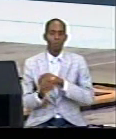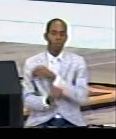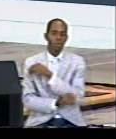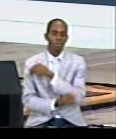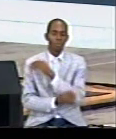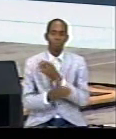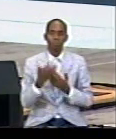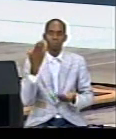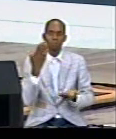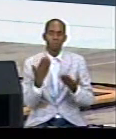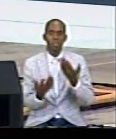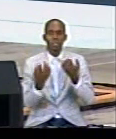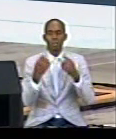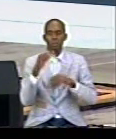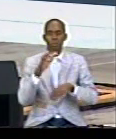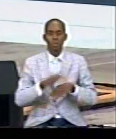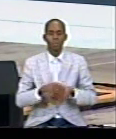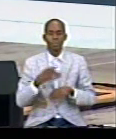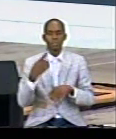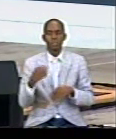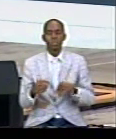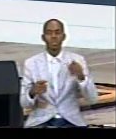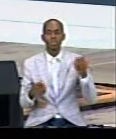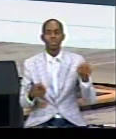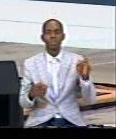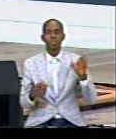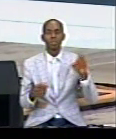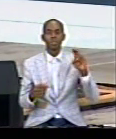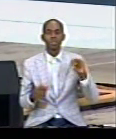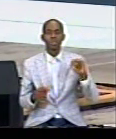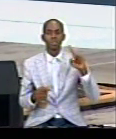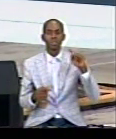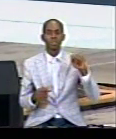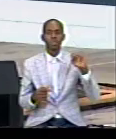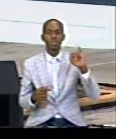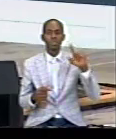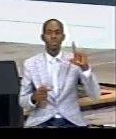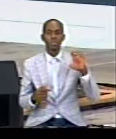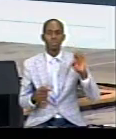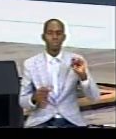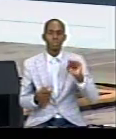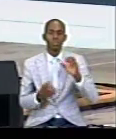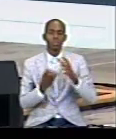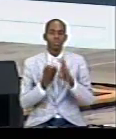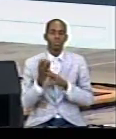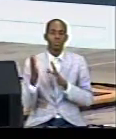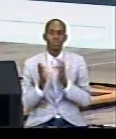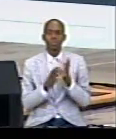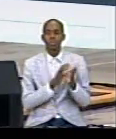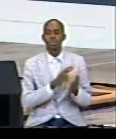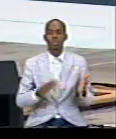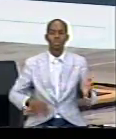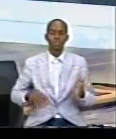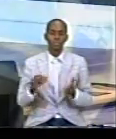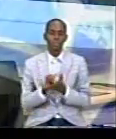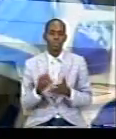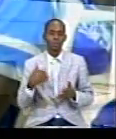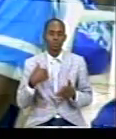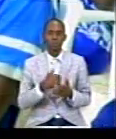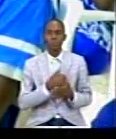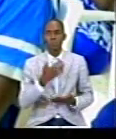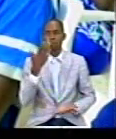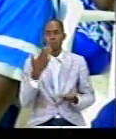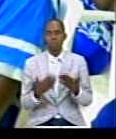might come on the Gentiles through Jesus Christ, that we might receive